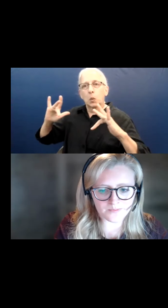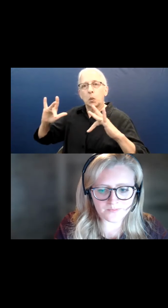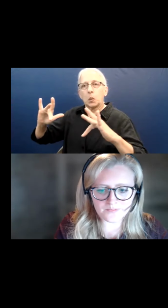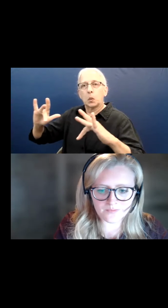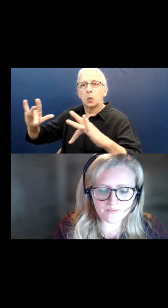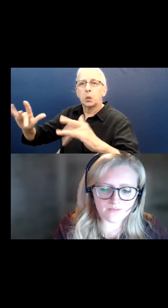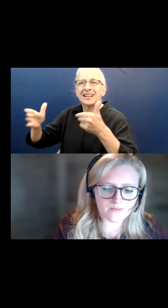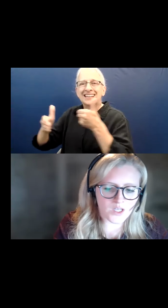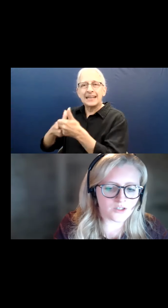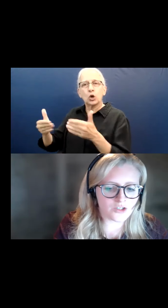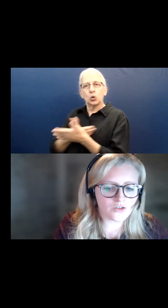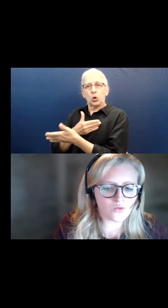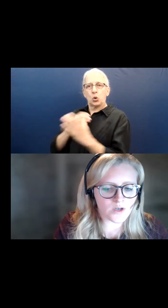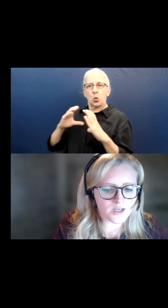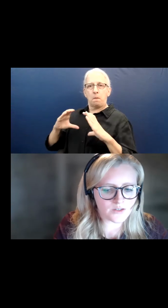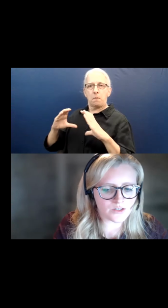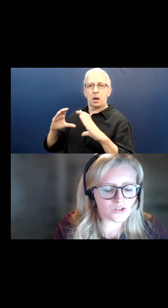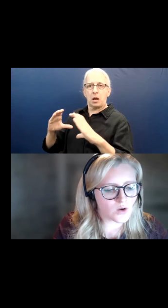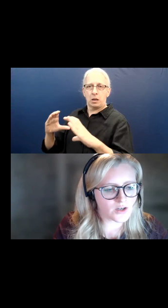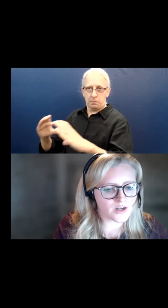customers. An additional